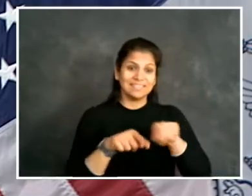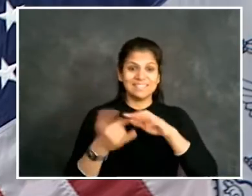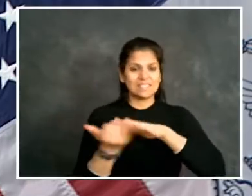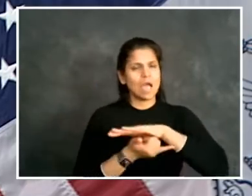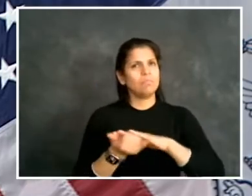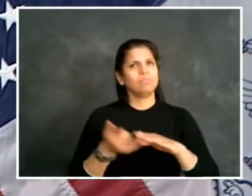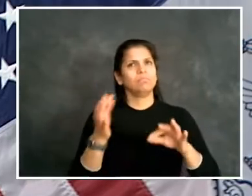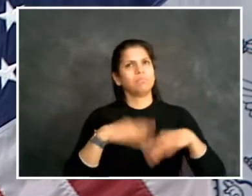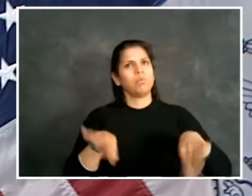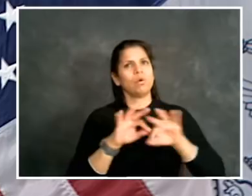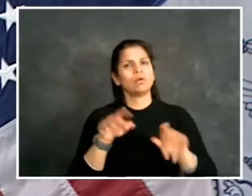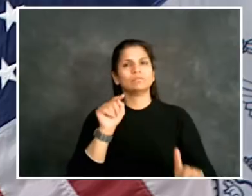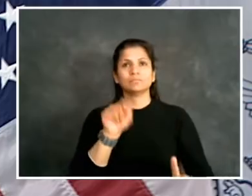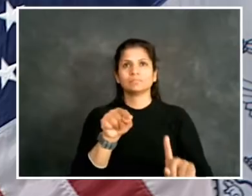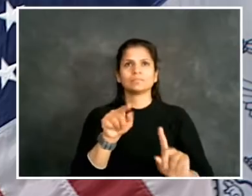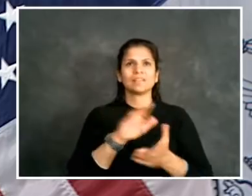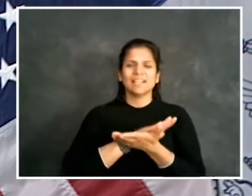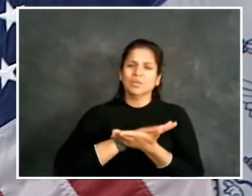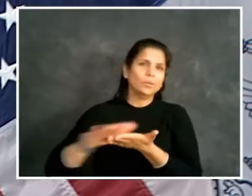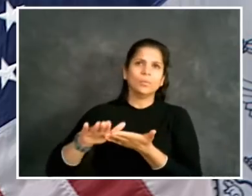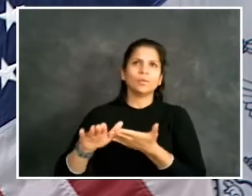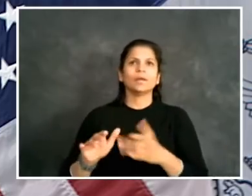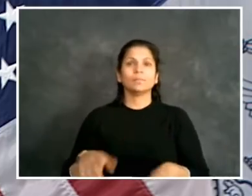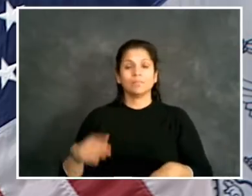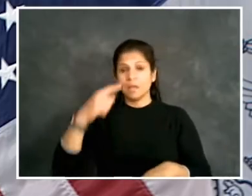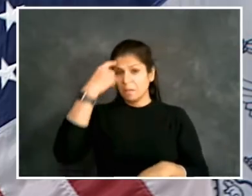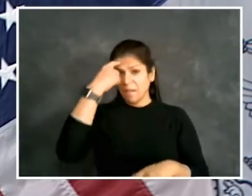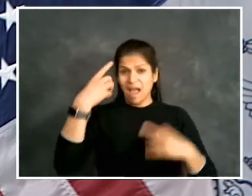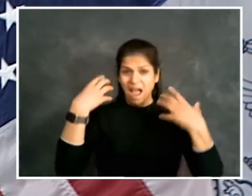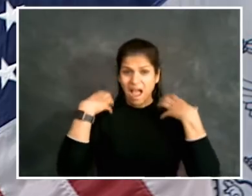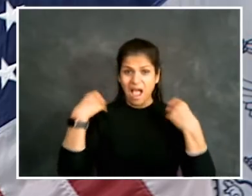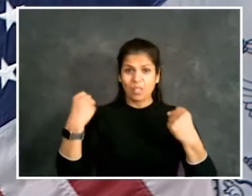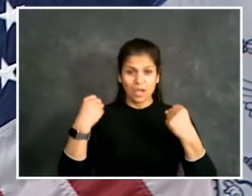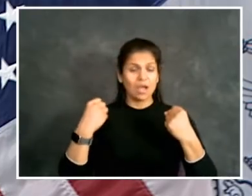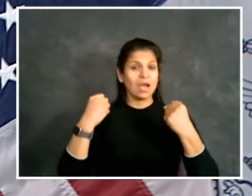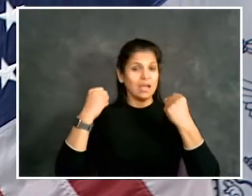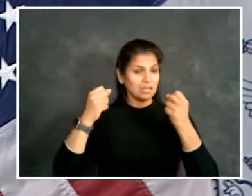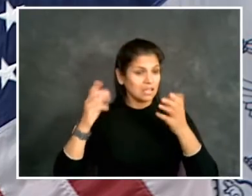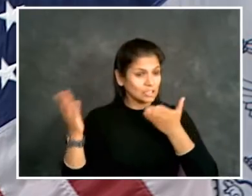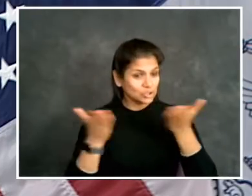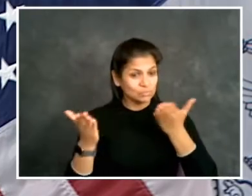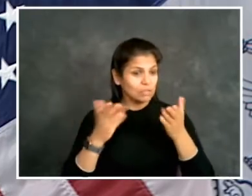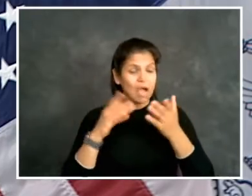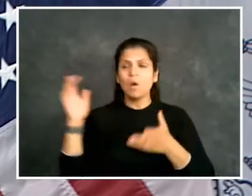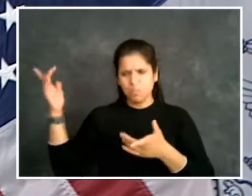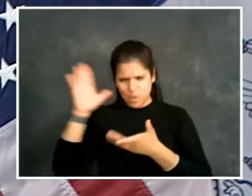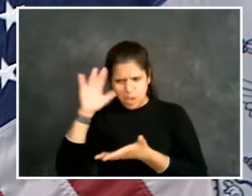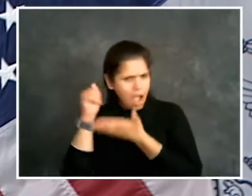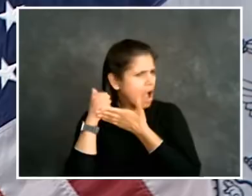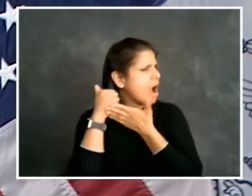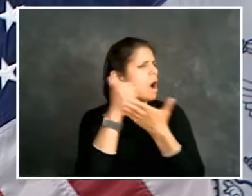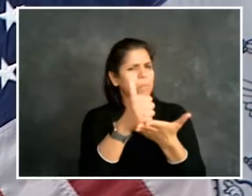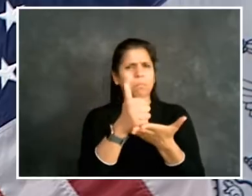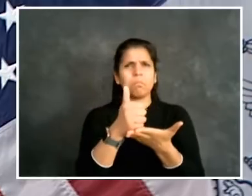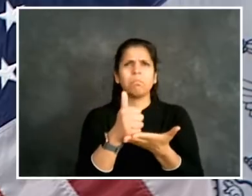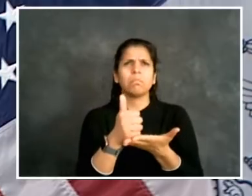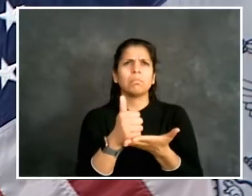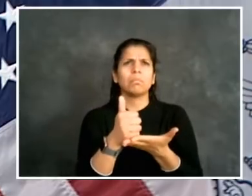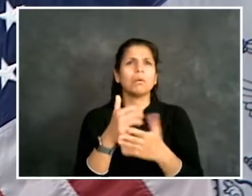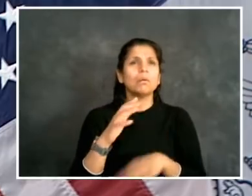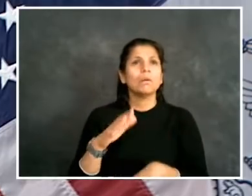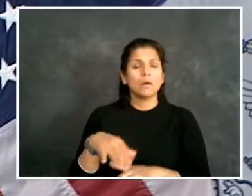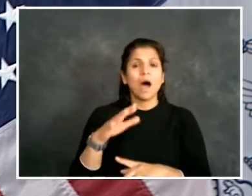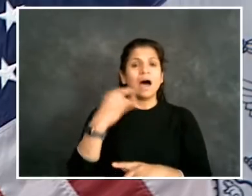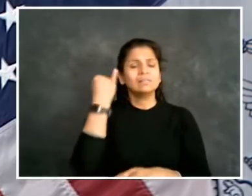need to kick a drug habit, need substance abuse services. Some of them, if there's just enough conversation, enough